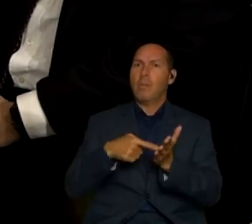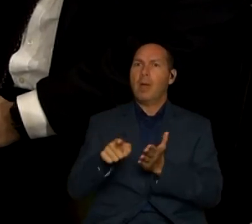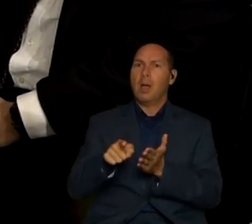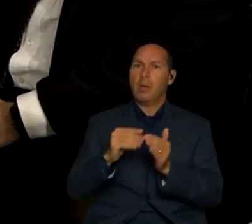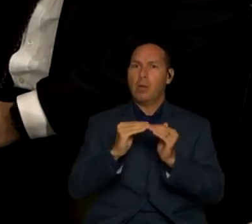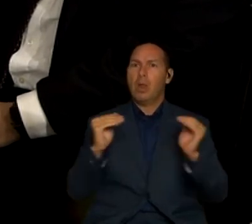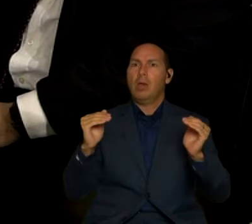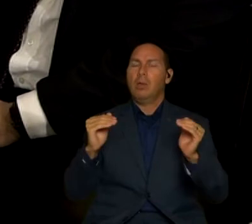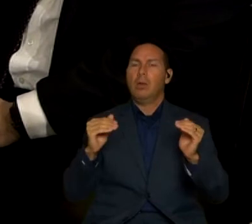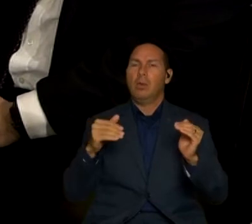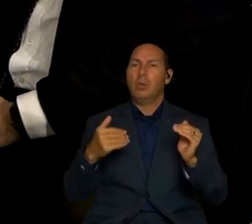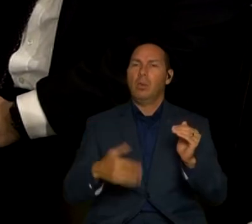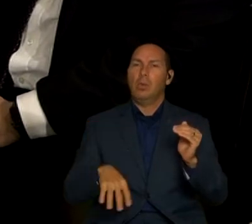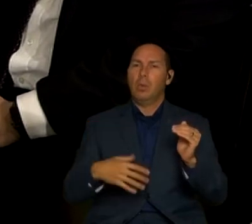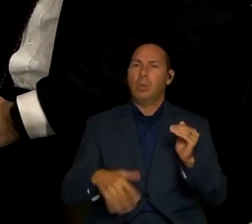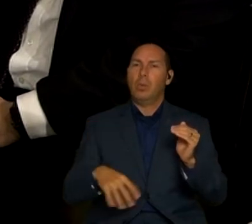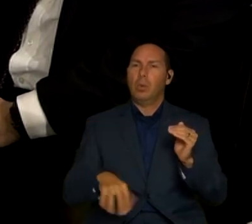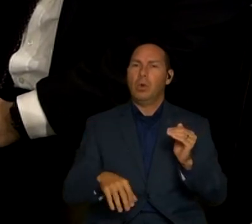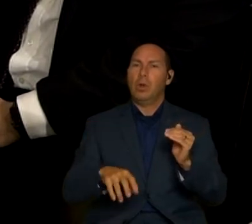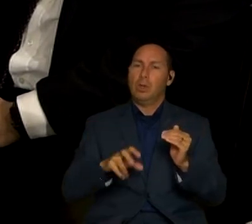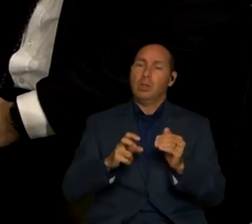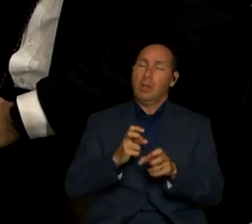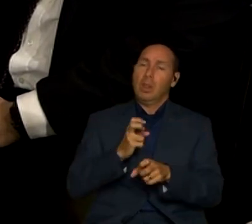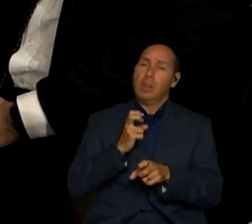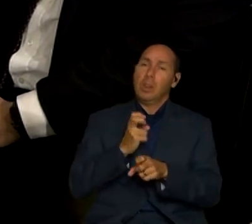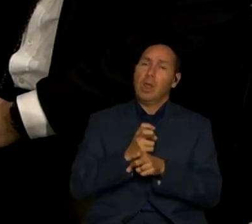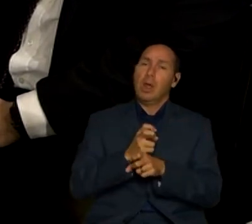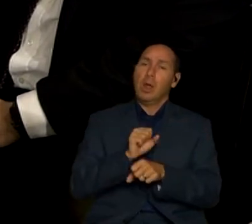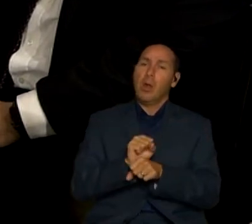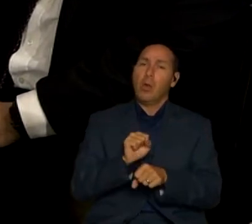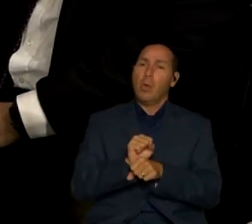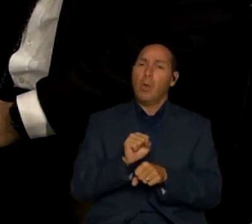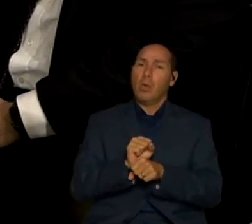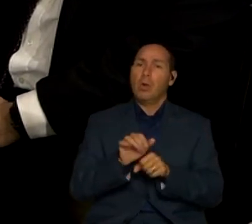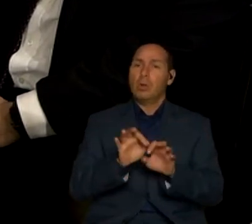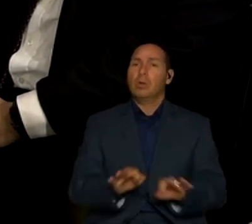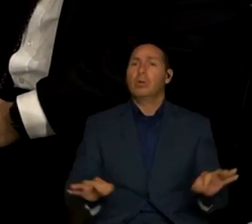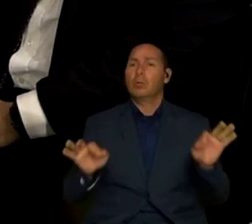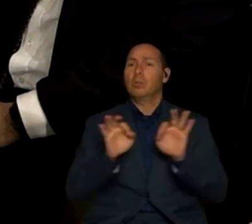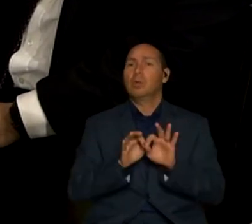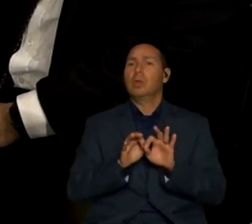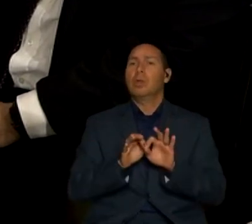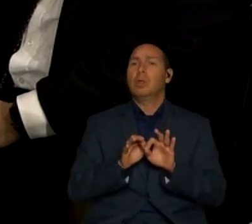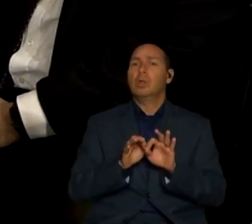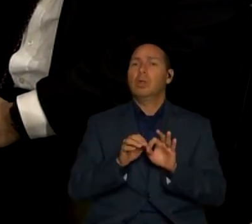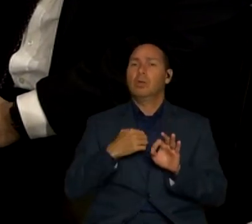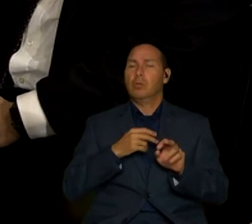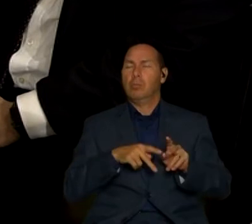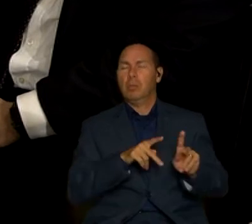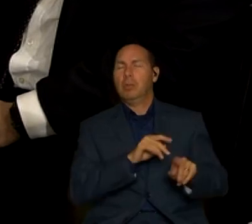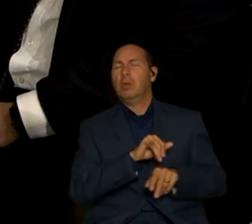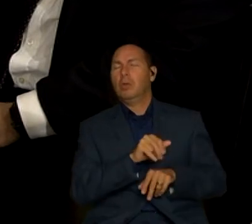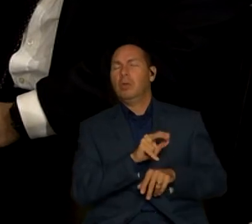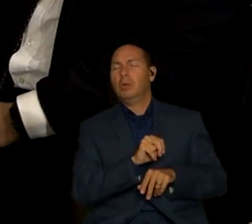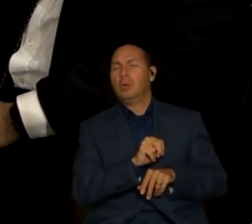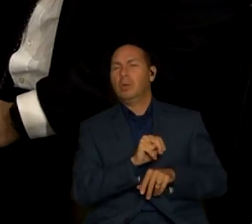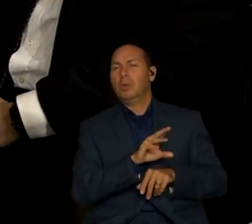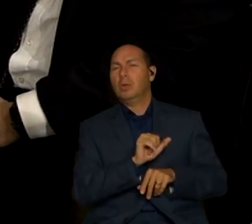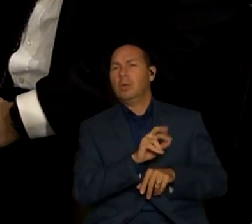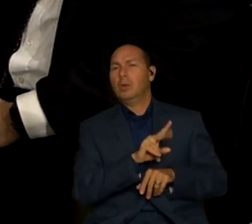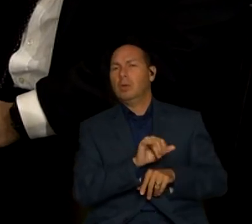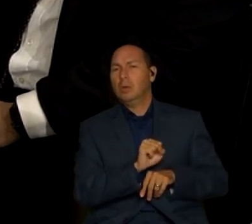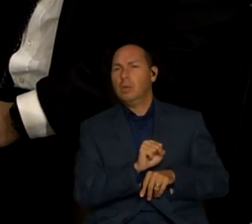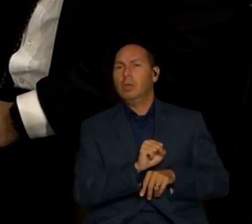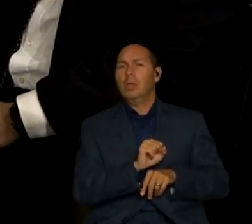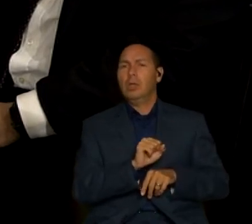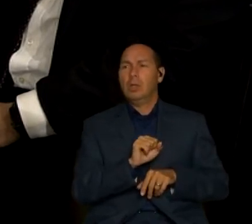And it's going to be hard work. And the important thing is, I'm piggybacking a little bit on what Juan Carlos said, this doesn't stop here.